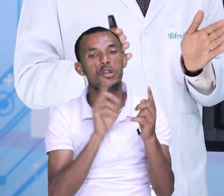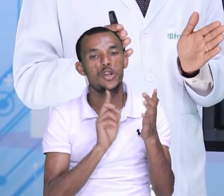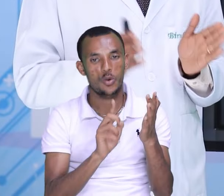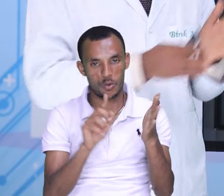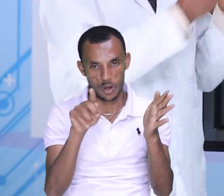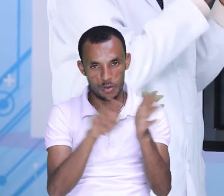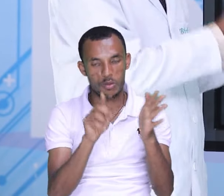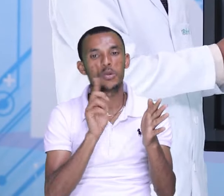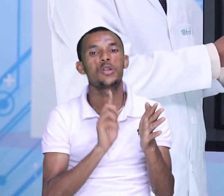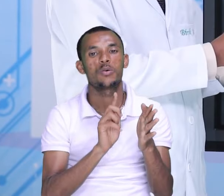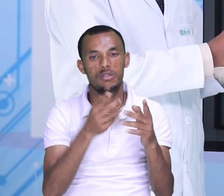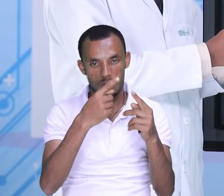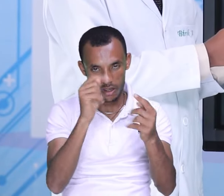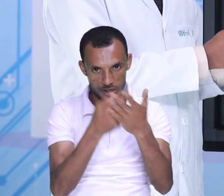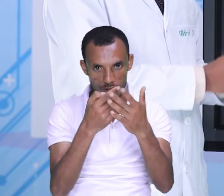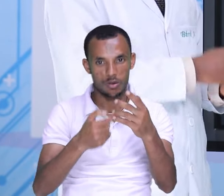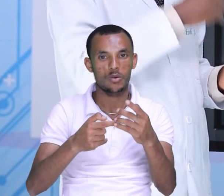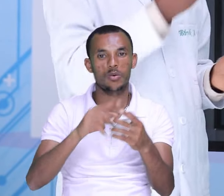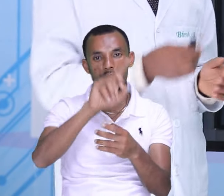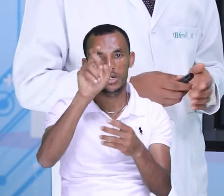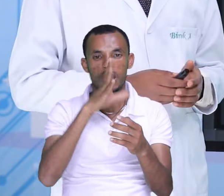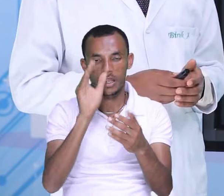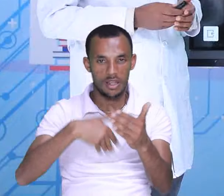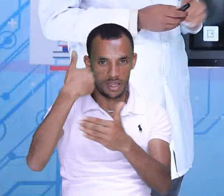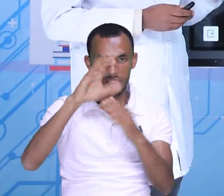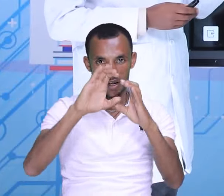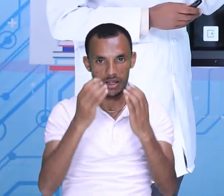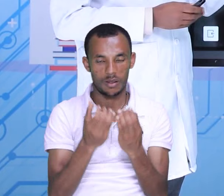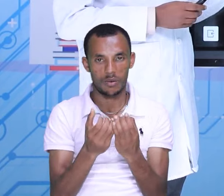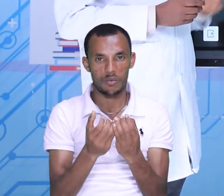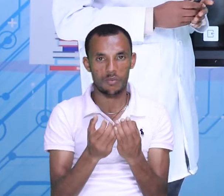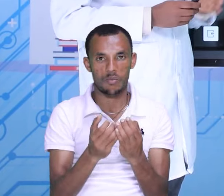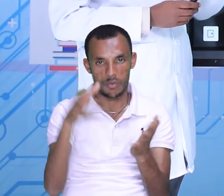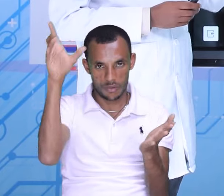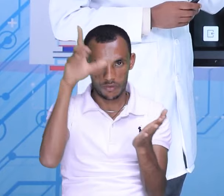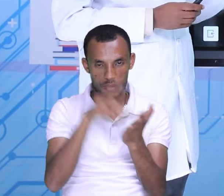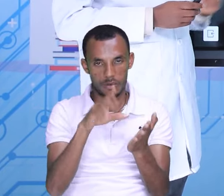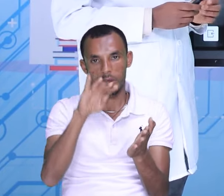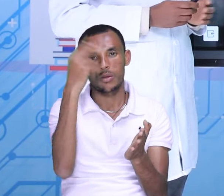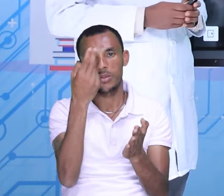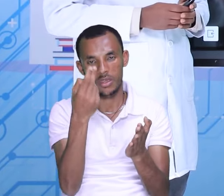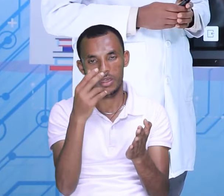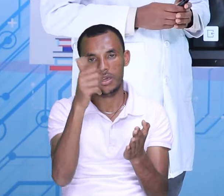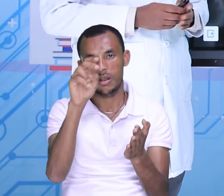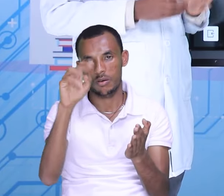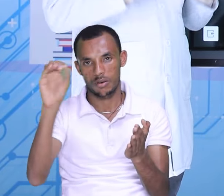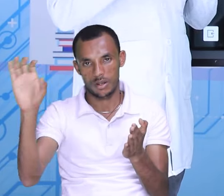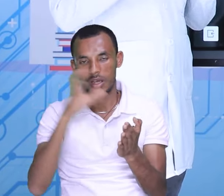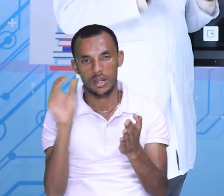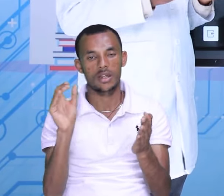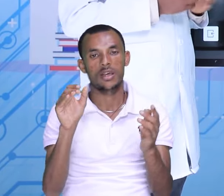Please, students, try this question and the next class revise by using of anode and cathode.